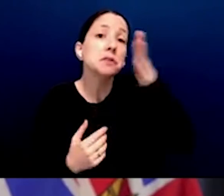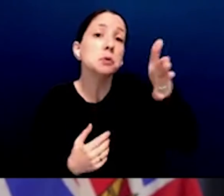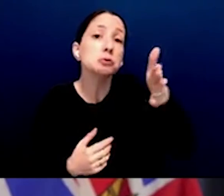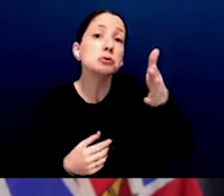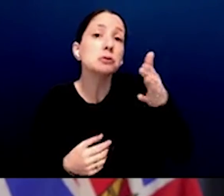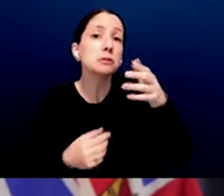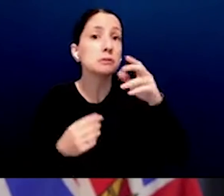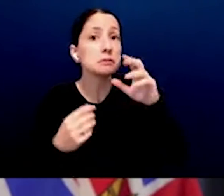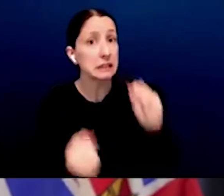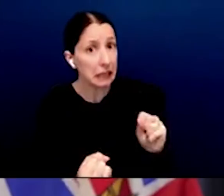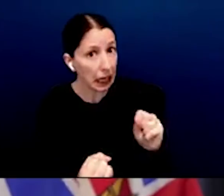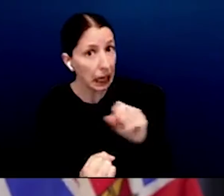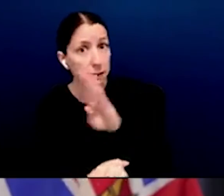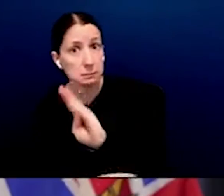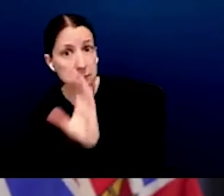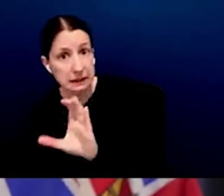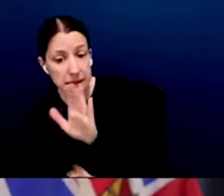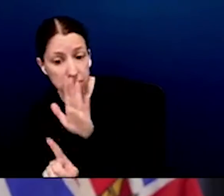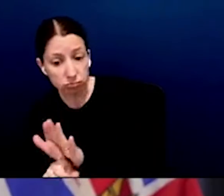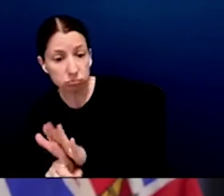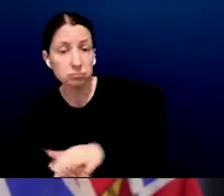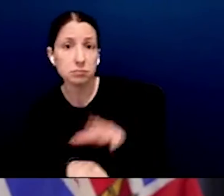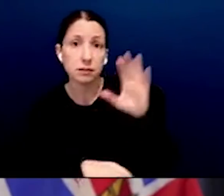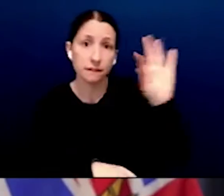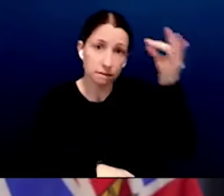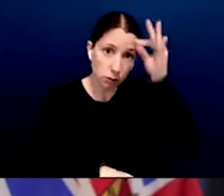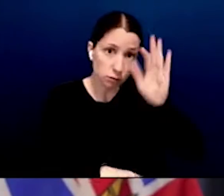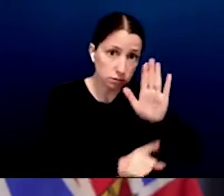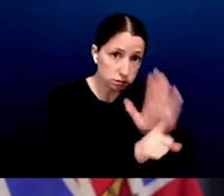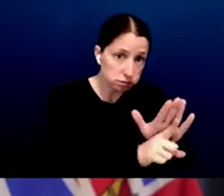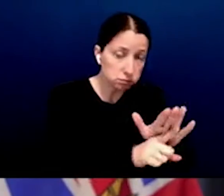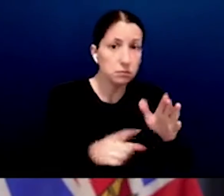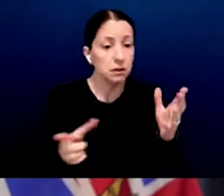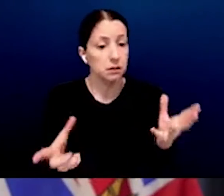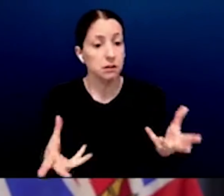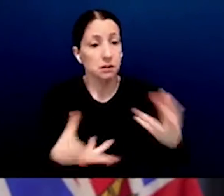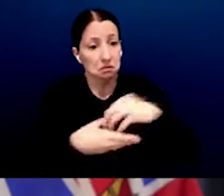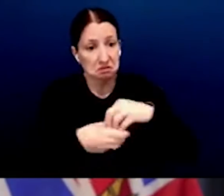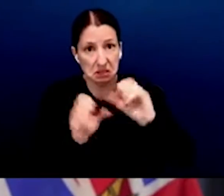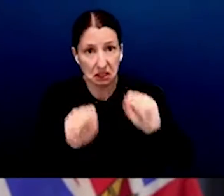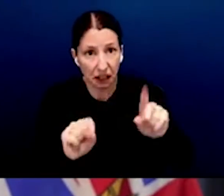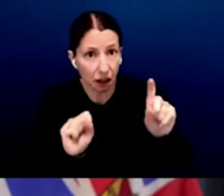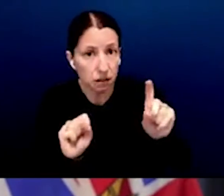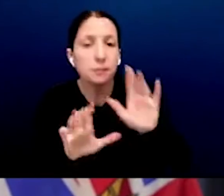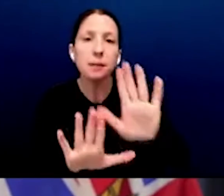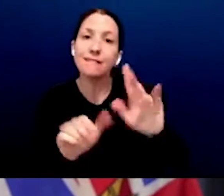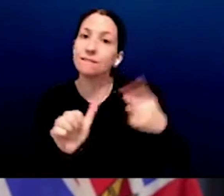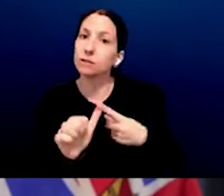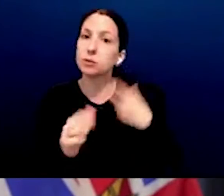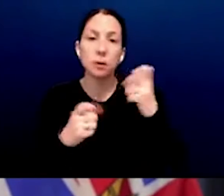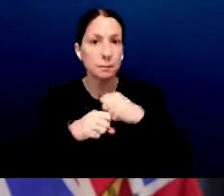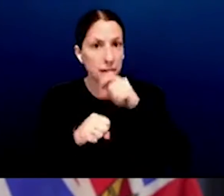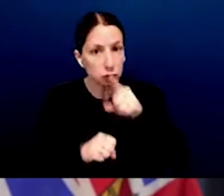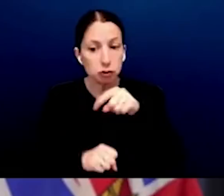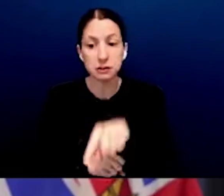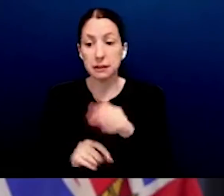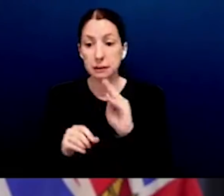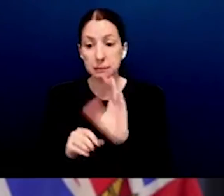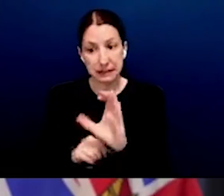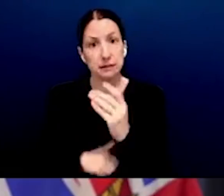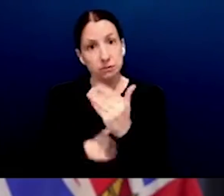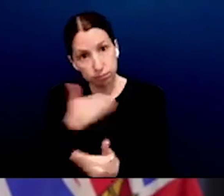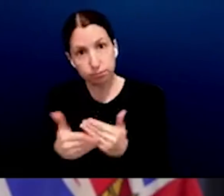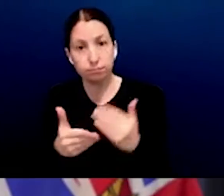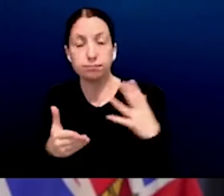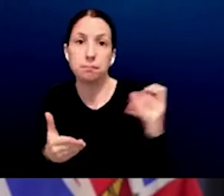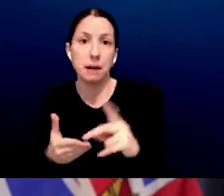2 together. But we wanted to initially, Richard, we wanted to make sure that British Columbians could participate within their own communities. The federal government's